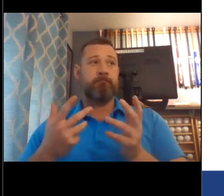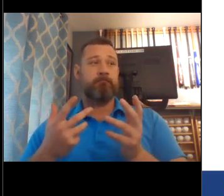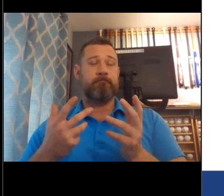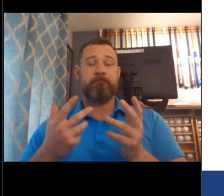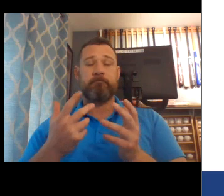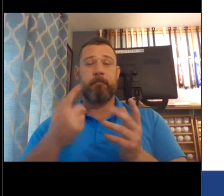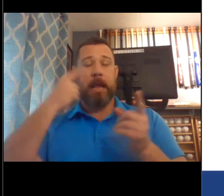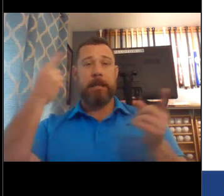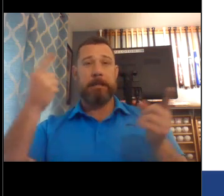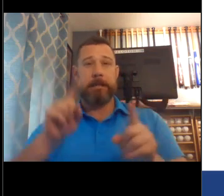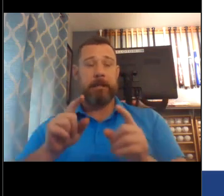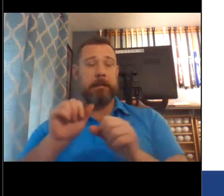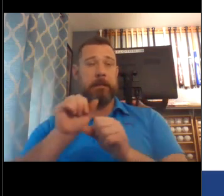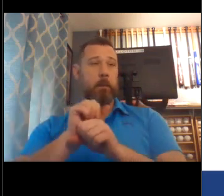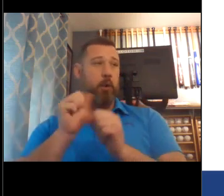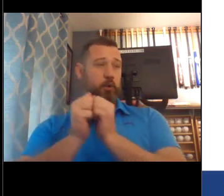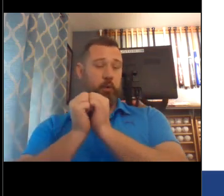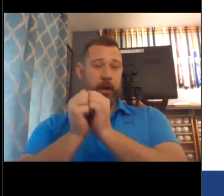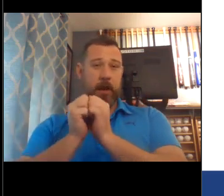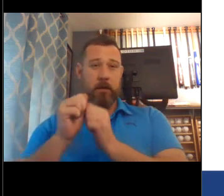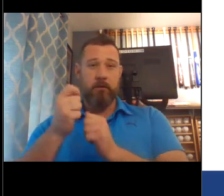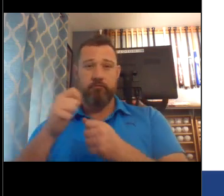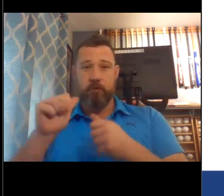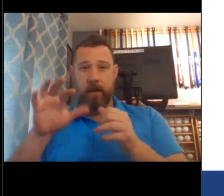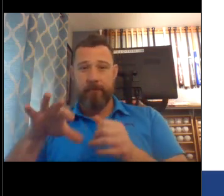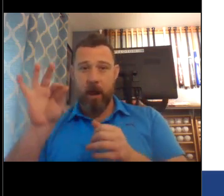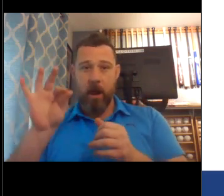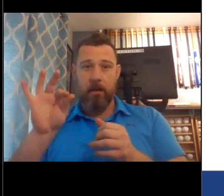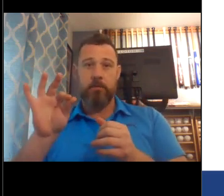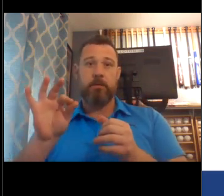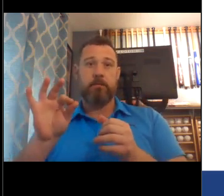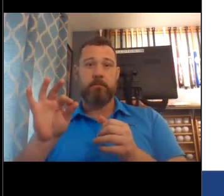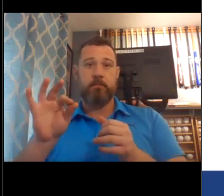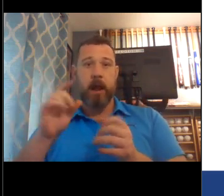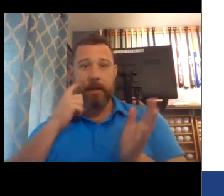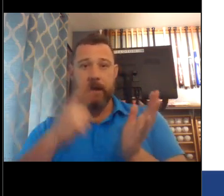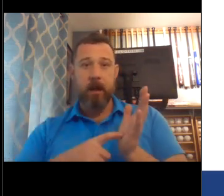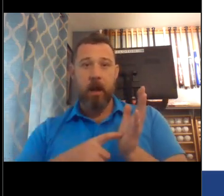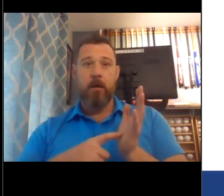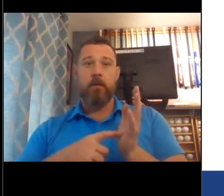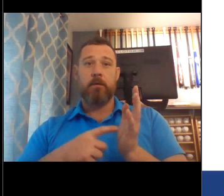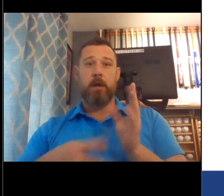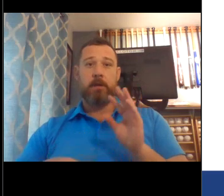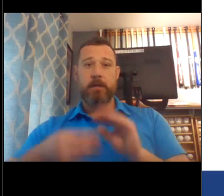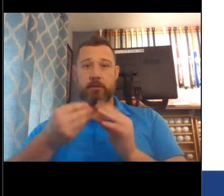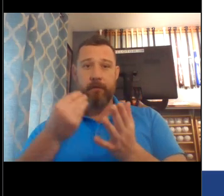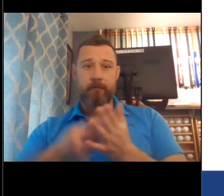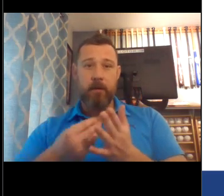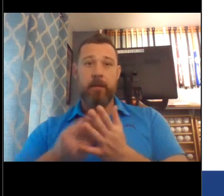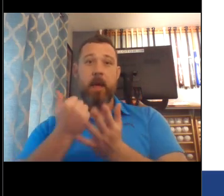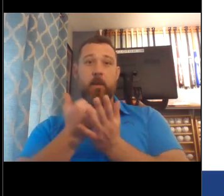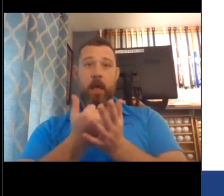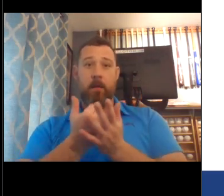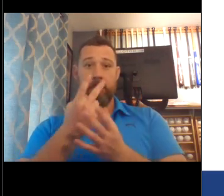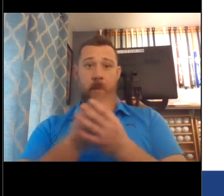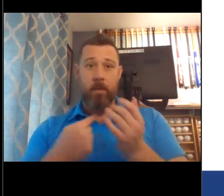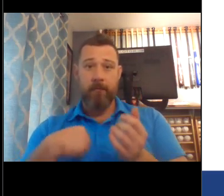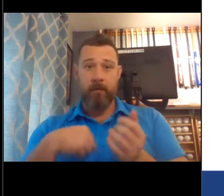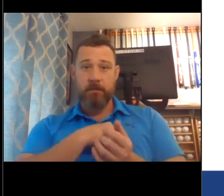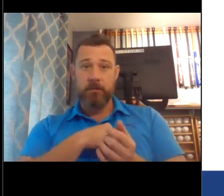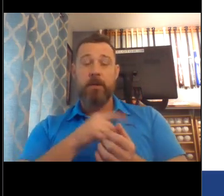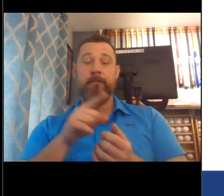we can work together trying to find and identify additional funding that would help both of us. And if you